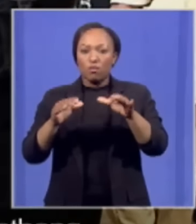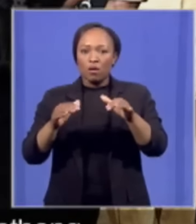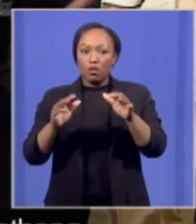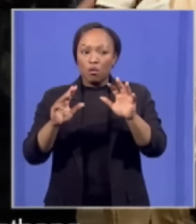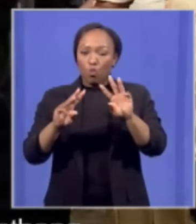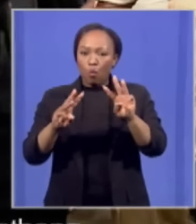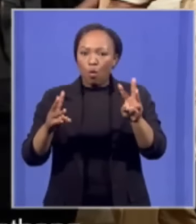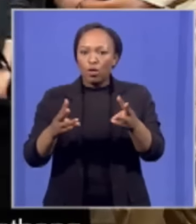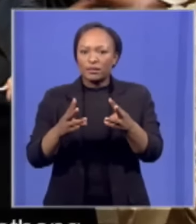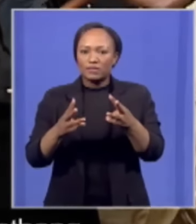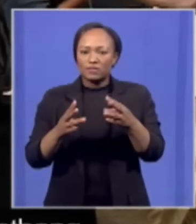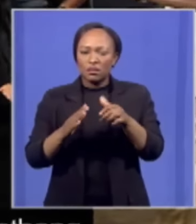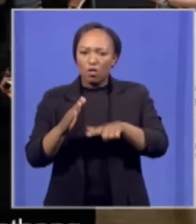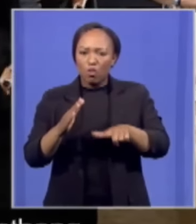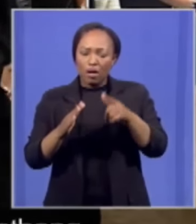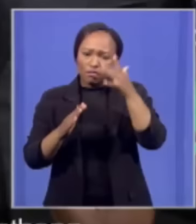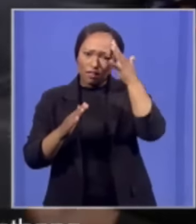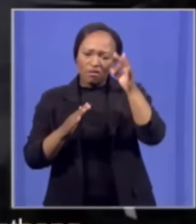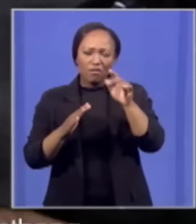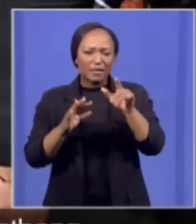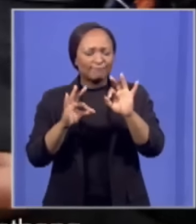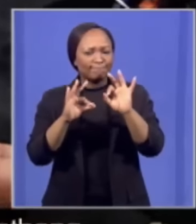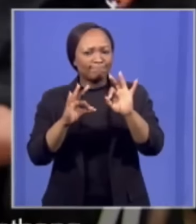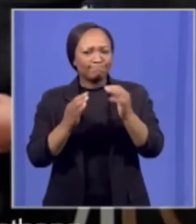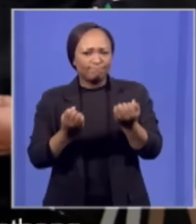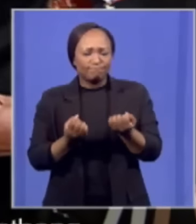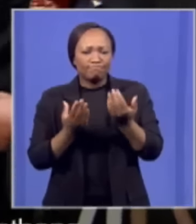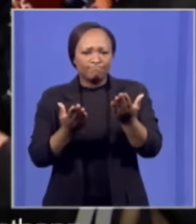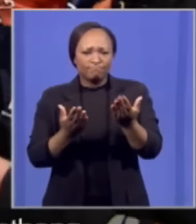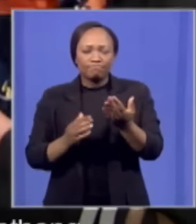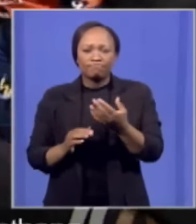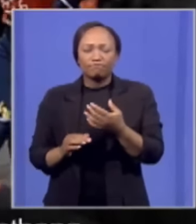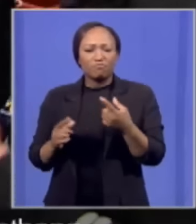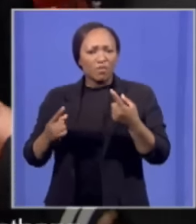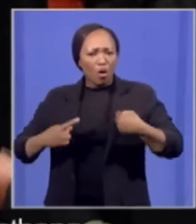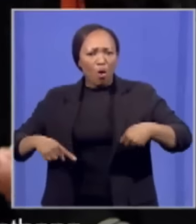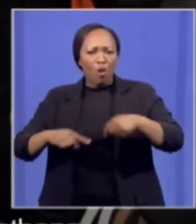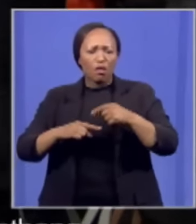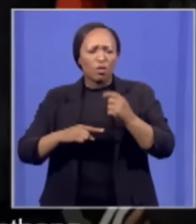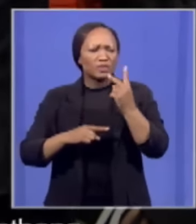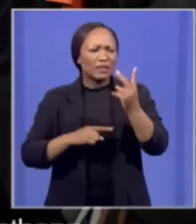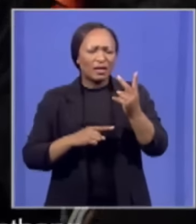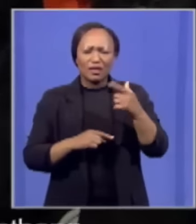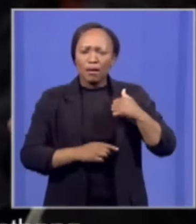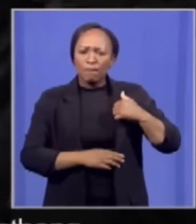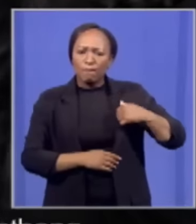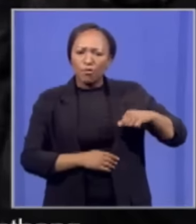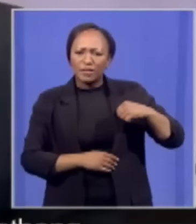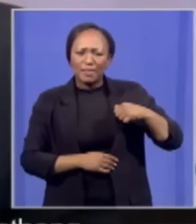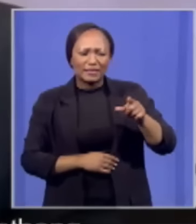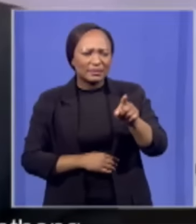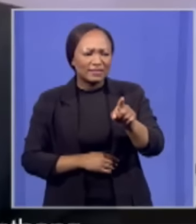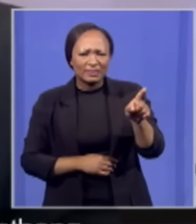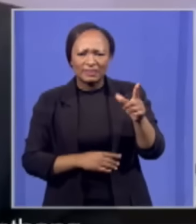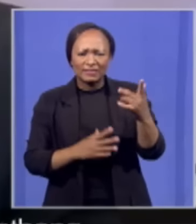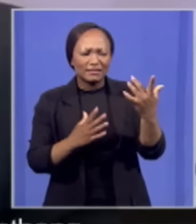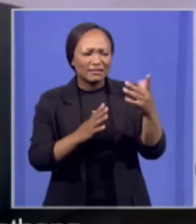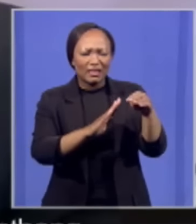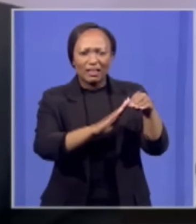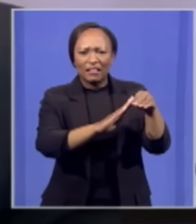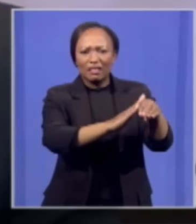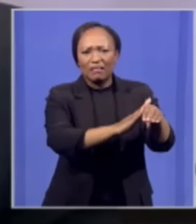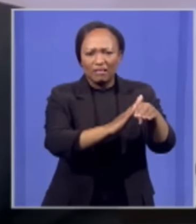of us have seen our municipalities fall apart, collapse. It also comes at a time where I think citizens are asking